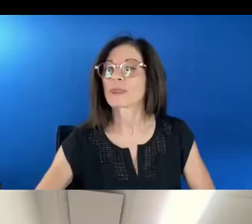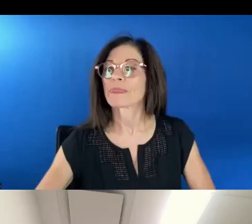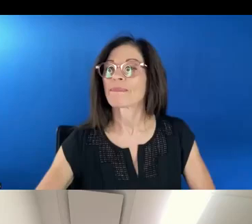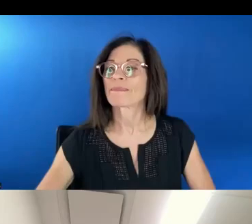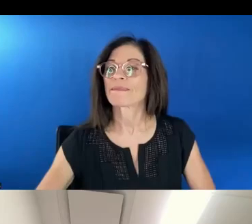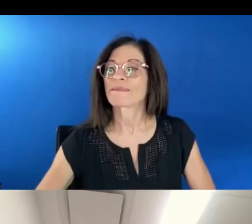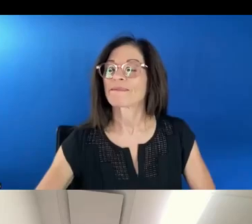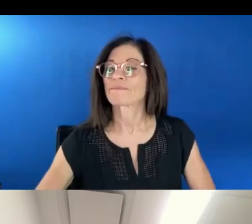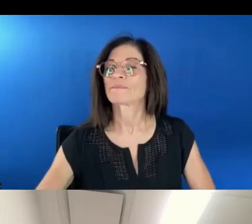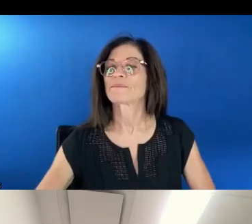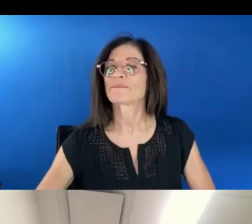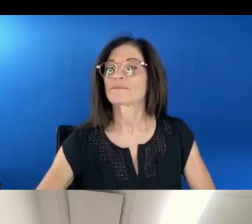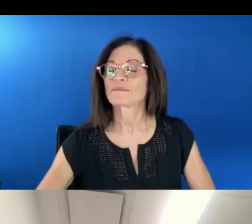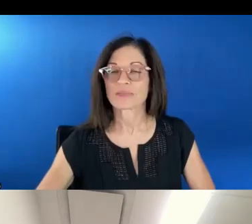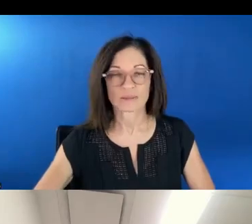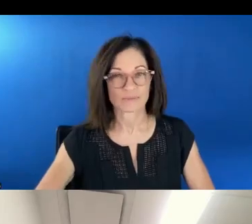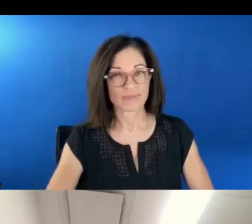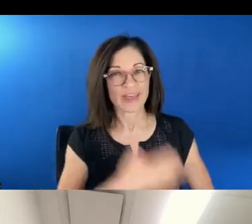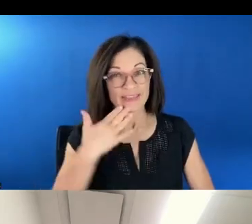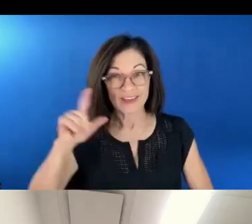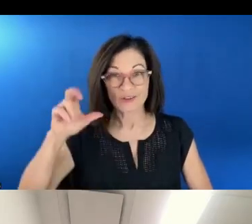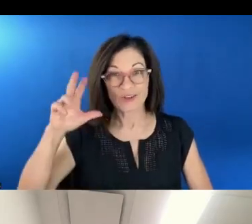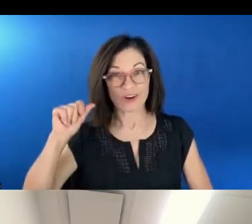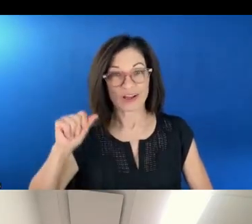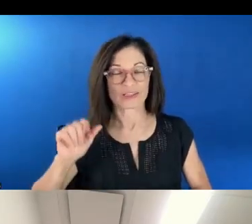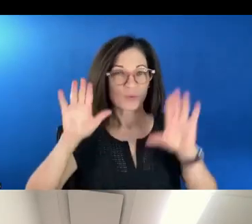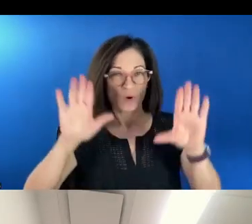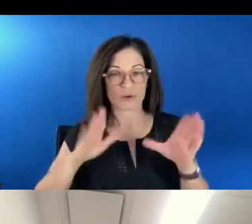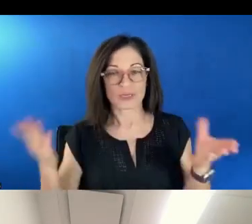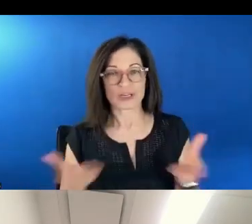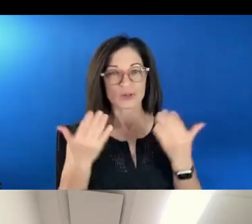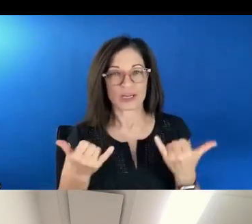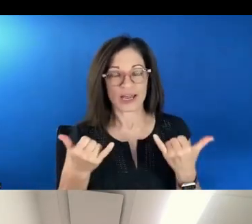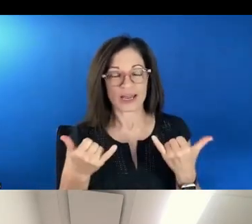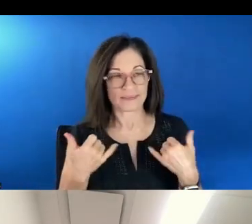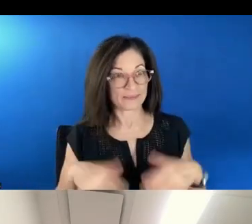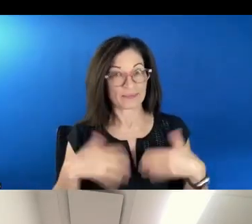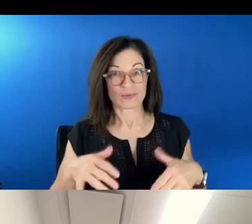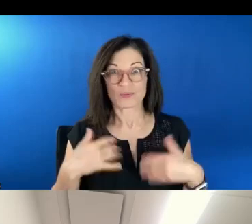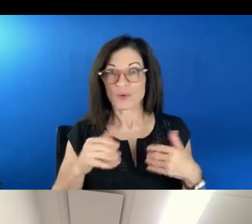Thank you, Laura. Great to be on today, and what a wonderful